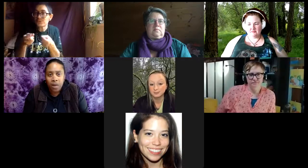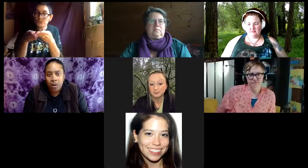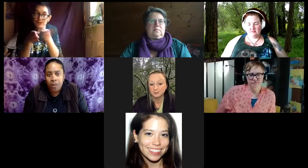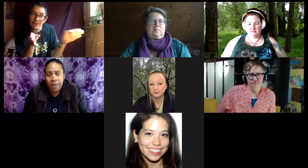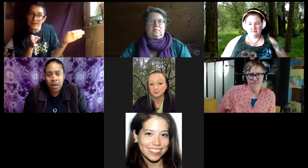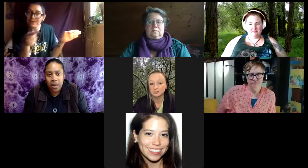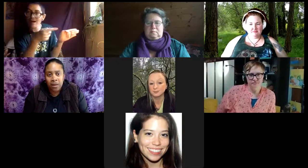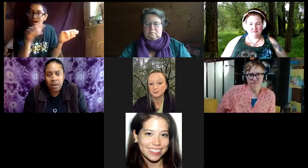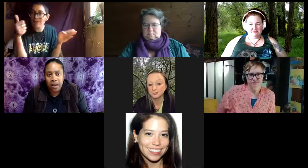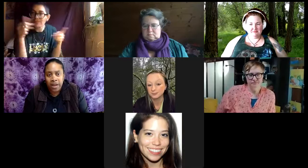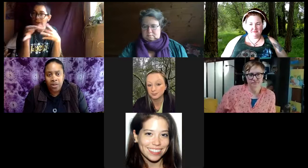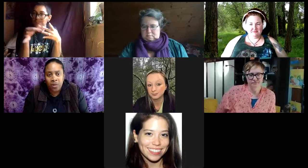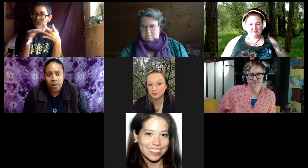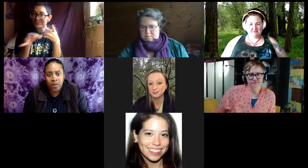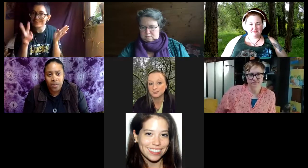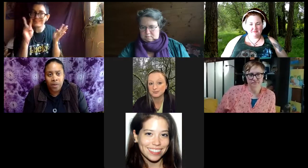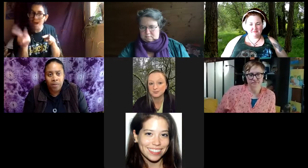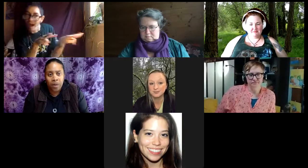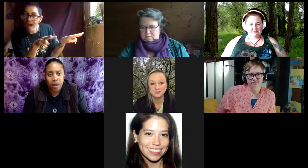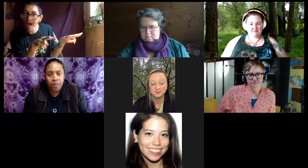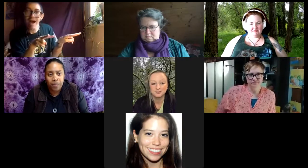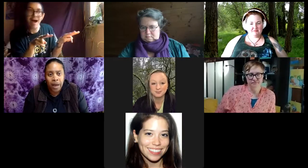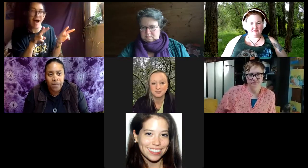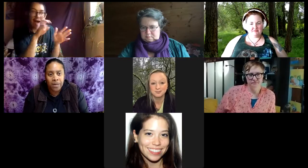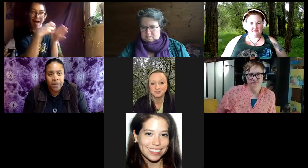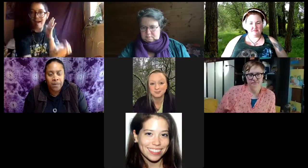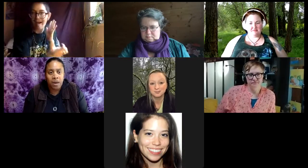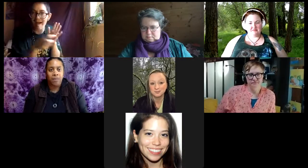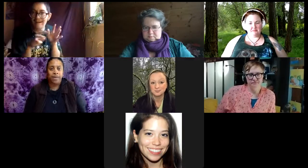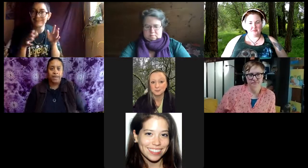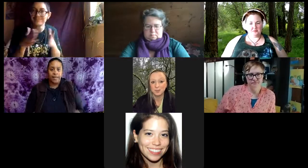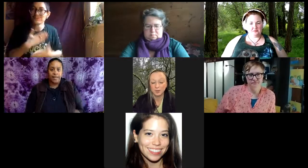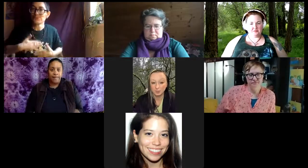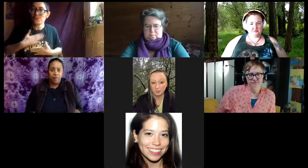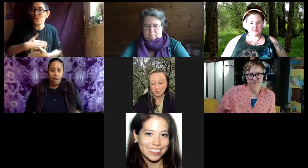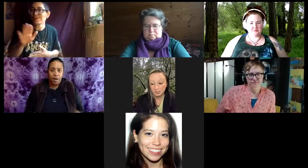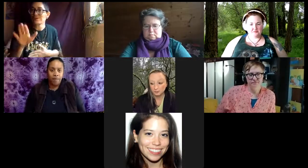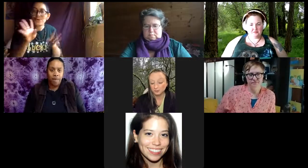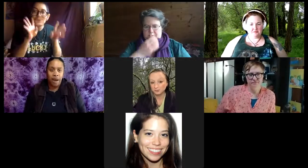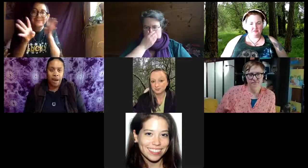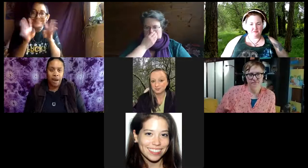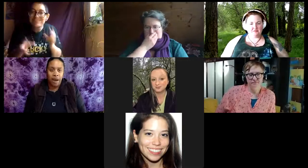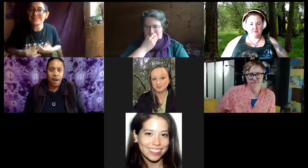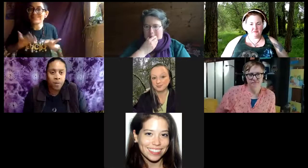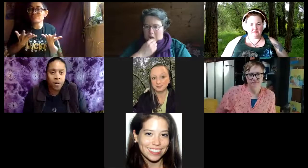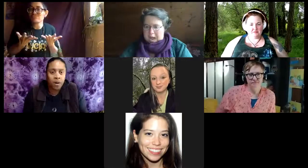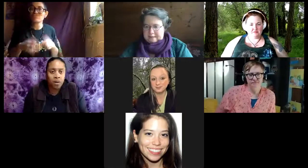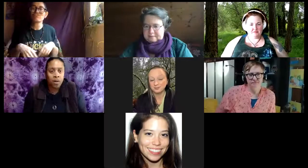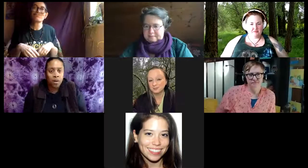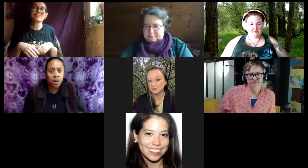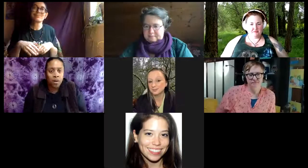and so maybe he can guide you and give you some options and insights of areas to